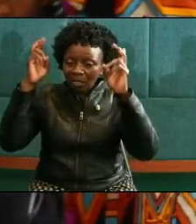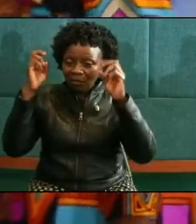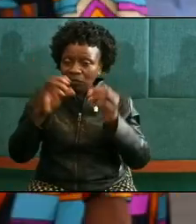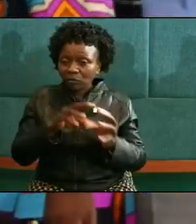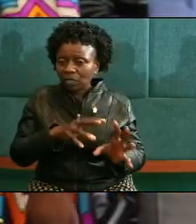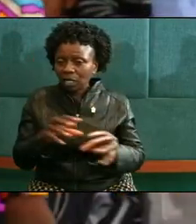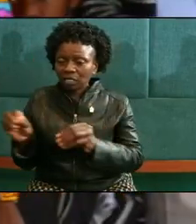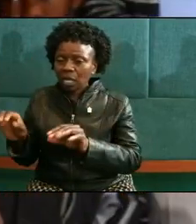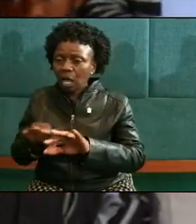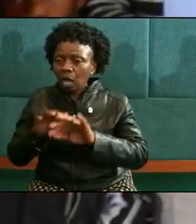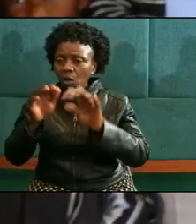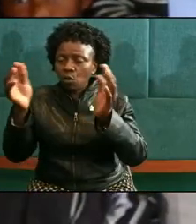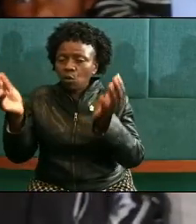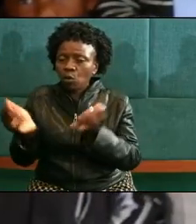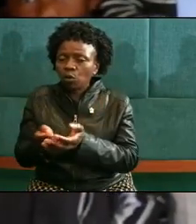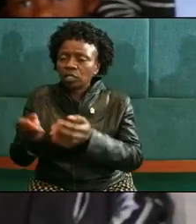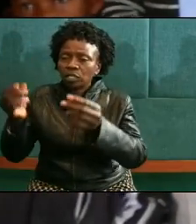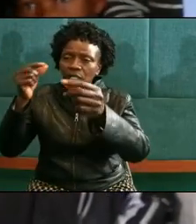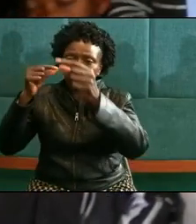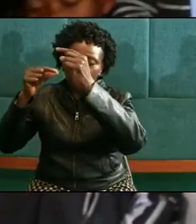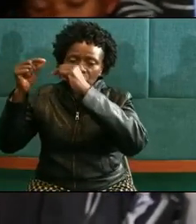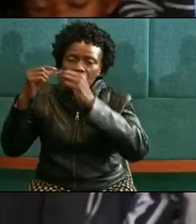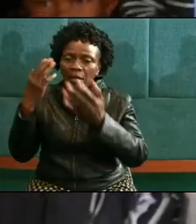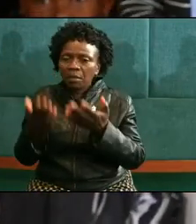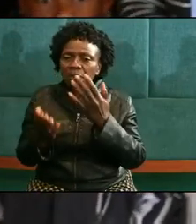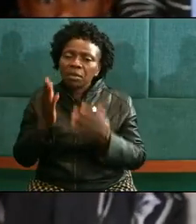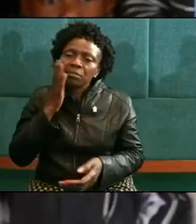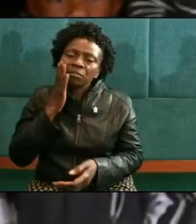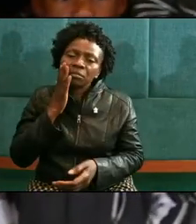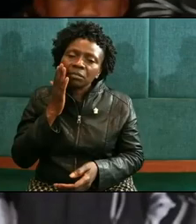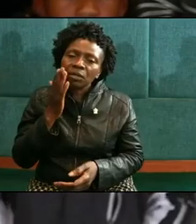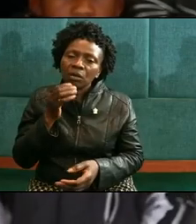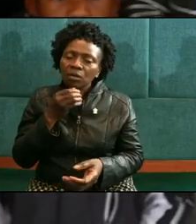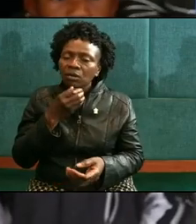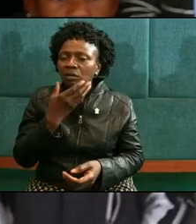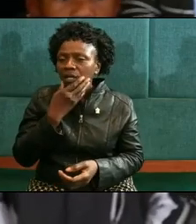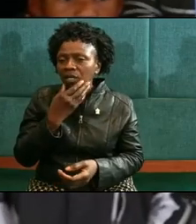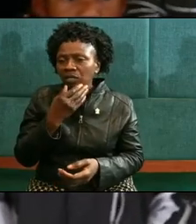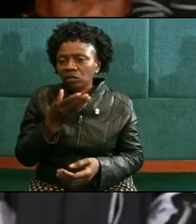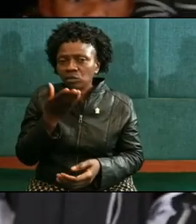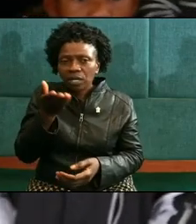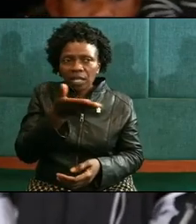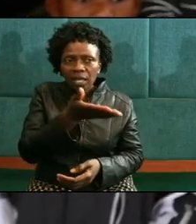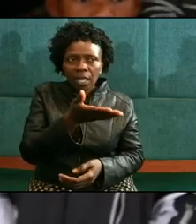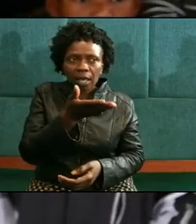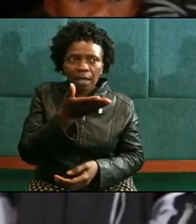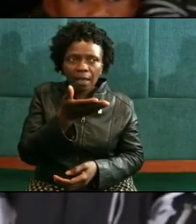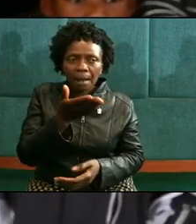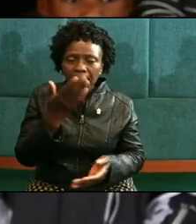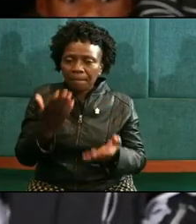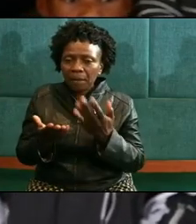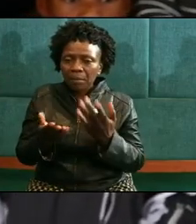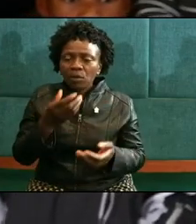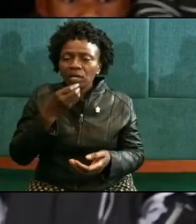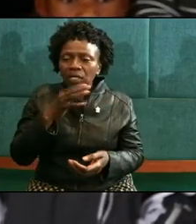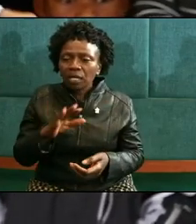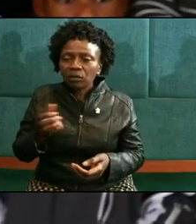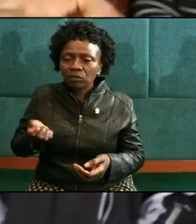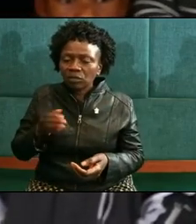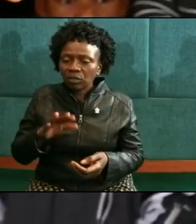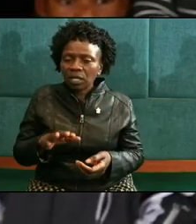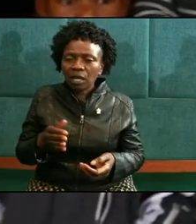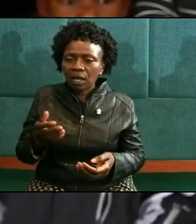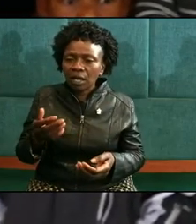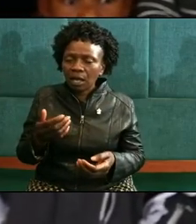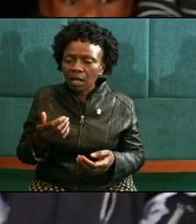And maybe mom or dad, maybe you are down there Maybe your son or your daughter has